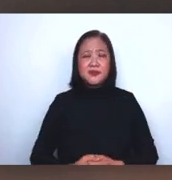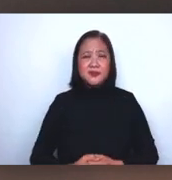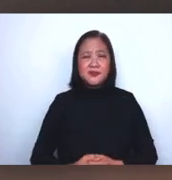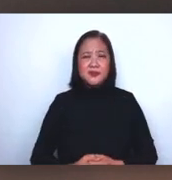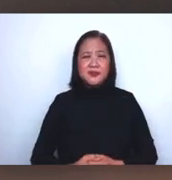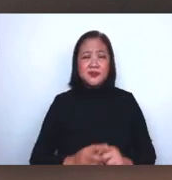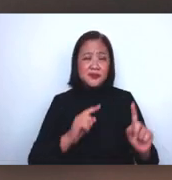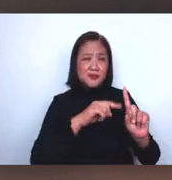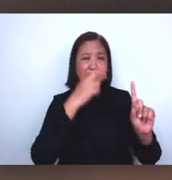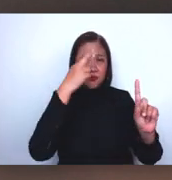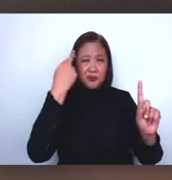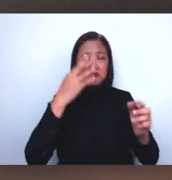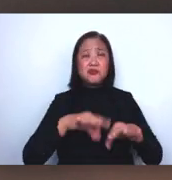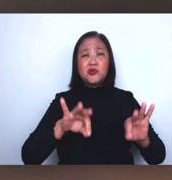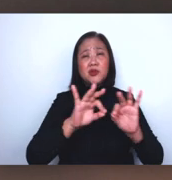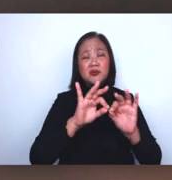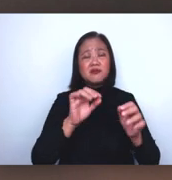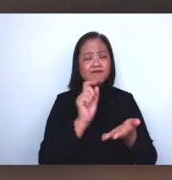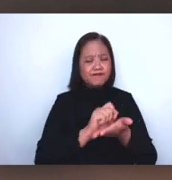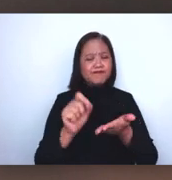As long as he was writing.